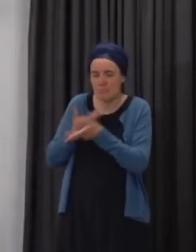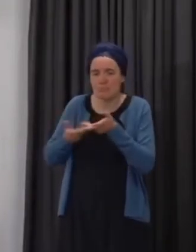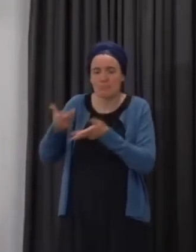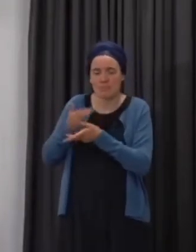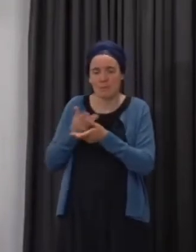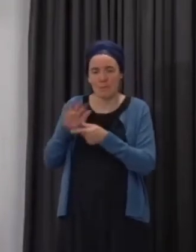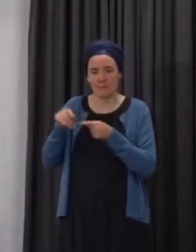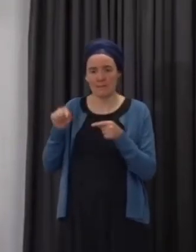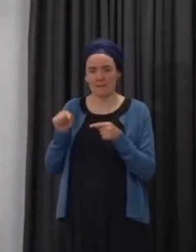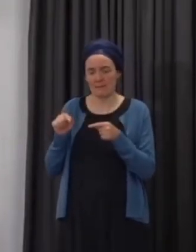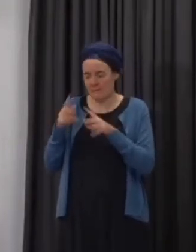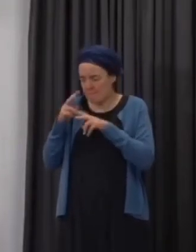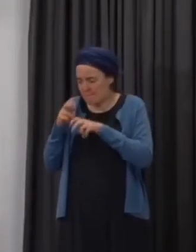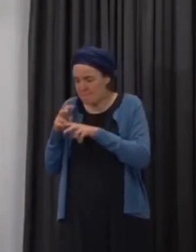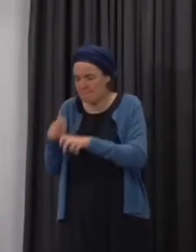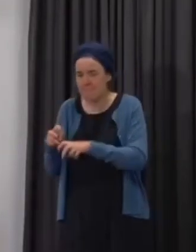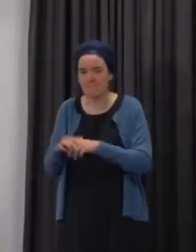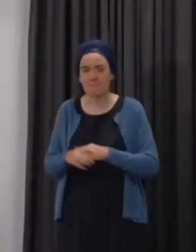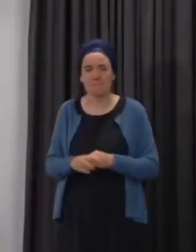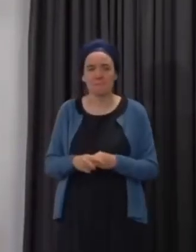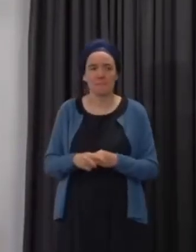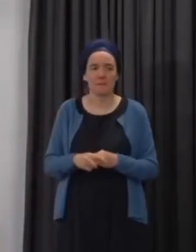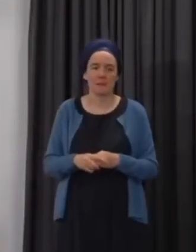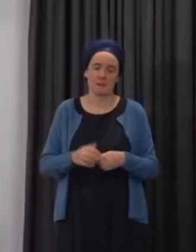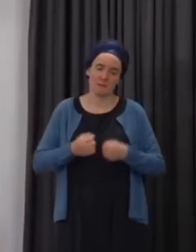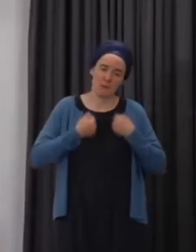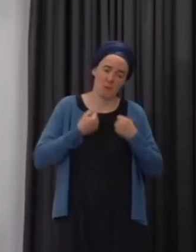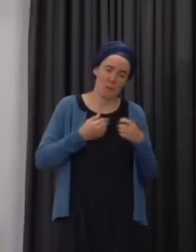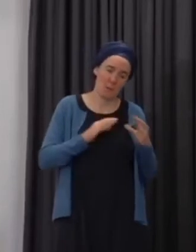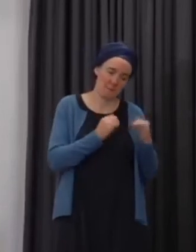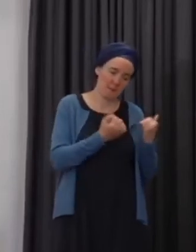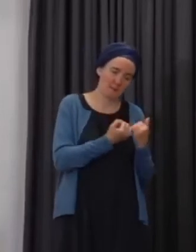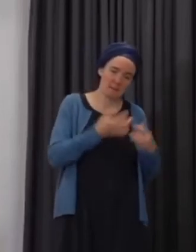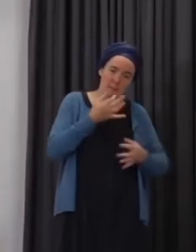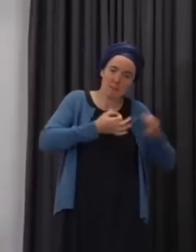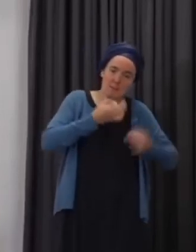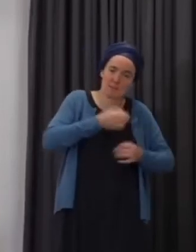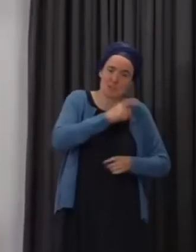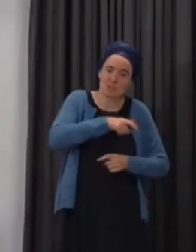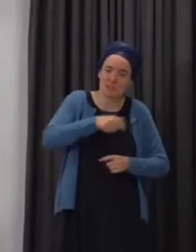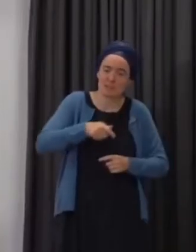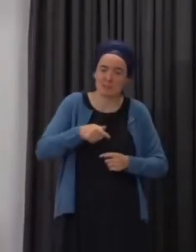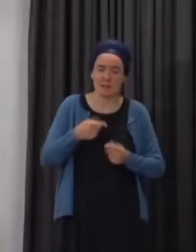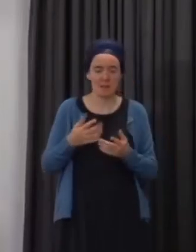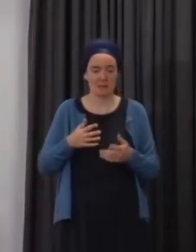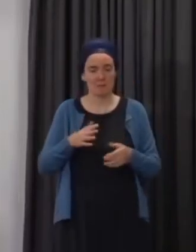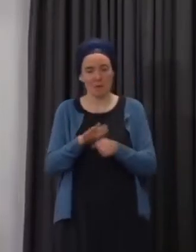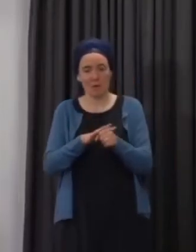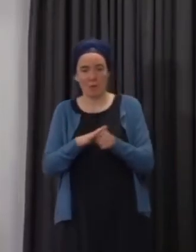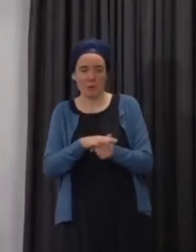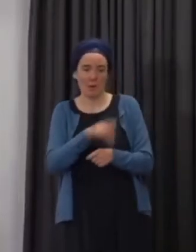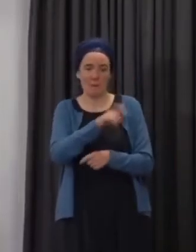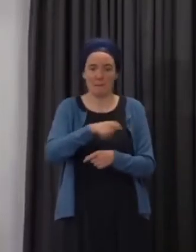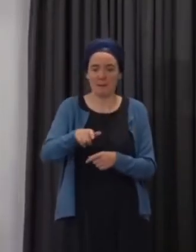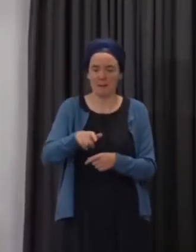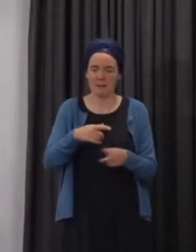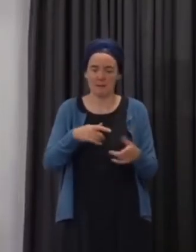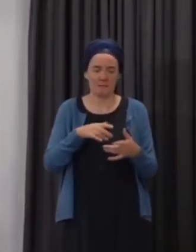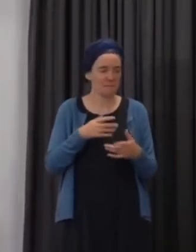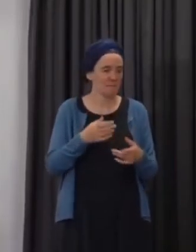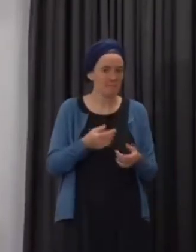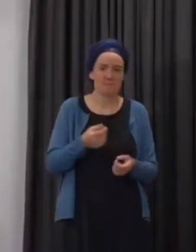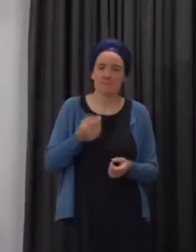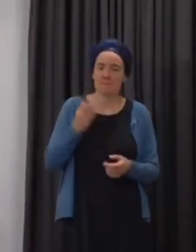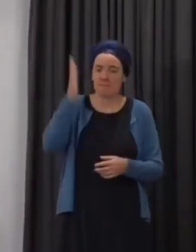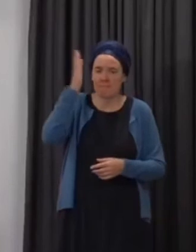from politicians in my own party, local constituents and others too. So we of course take the